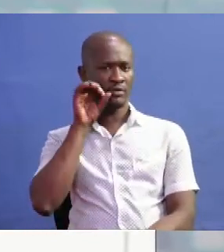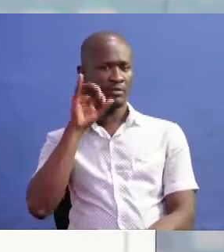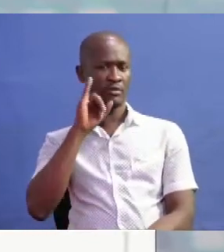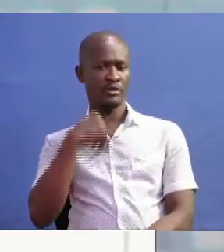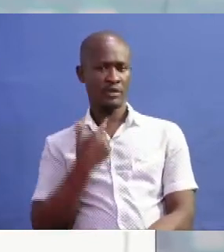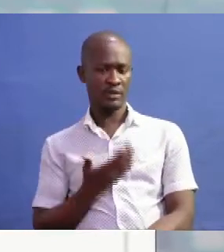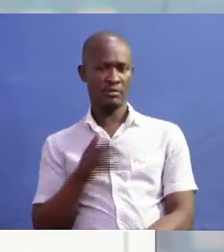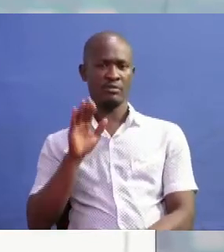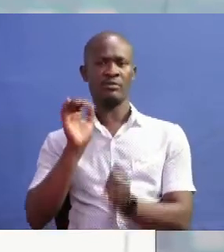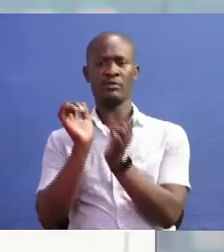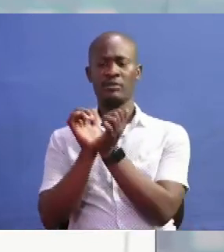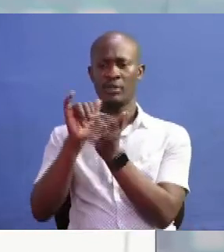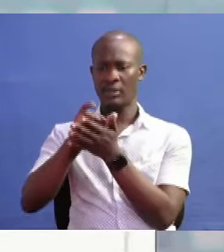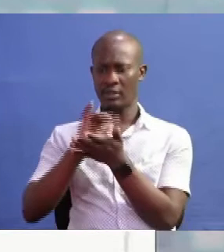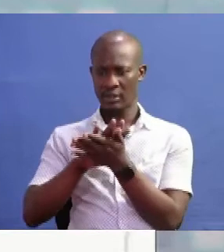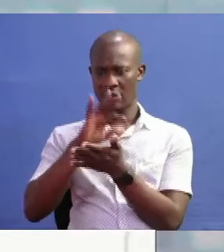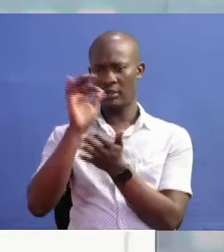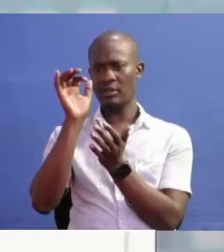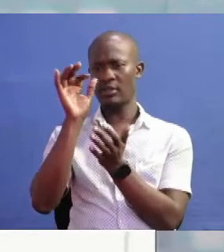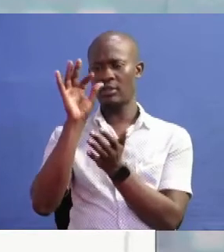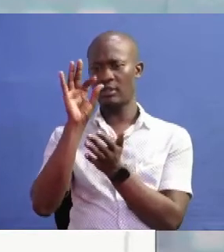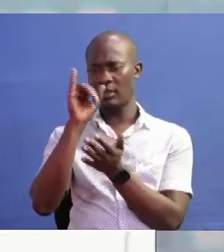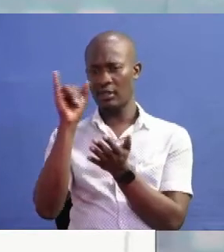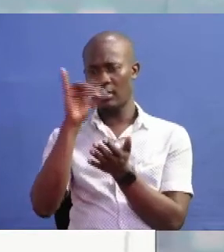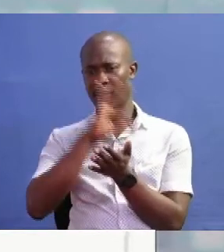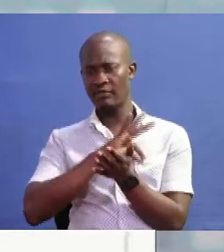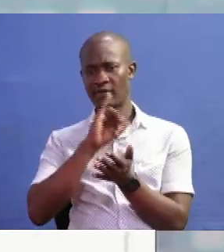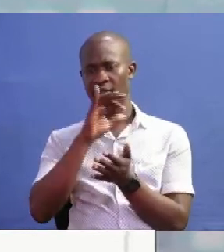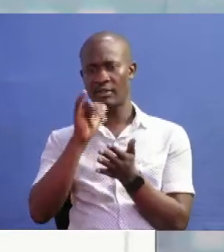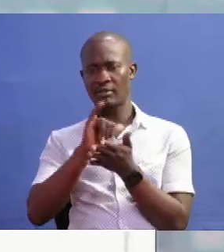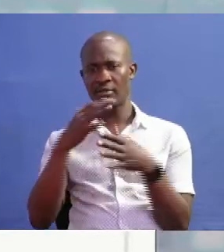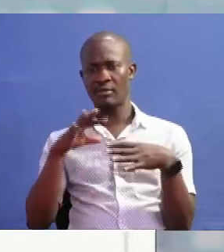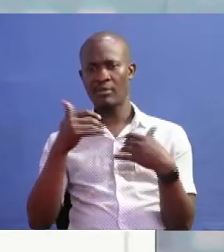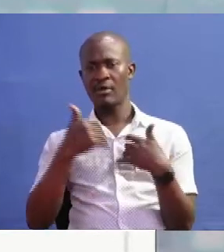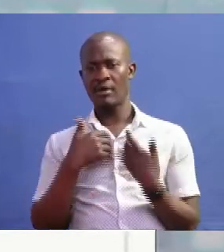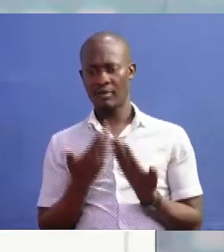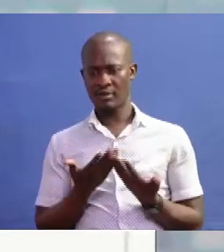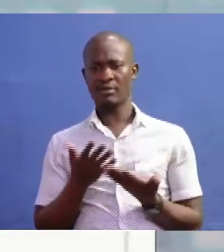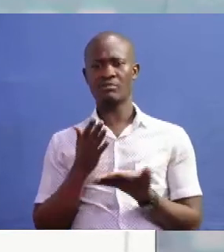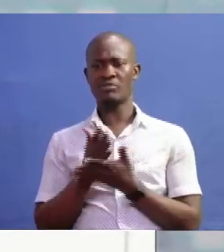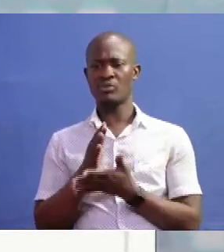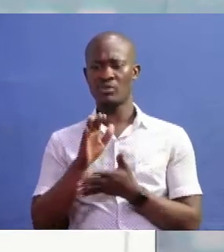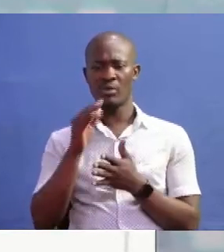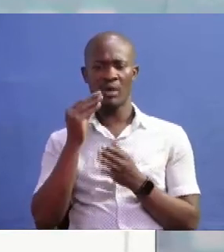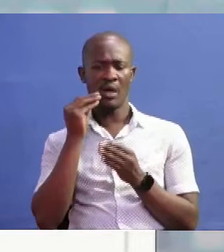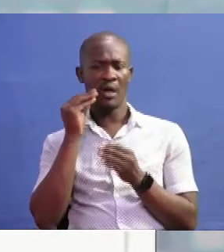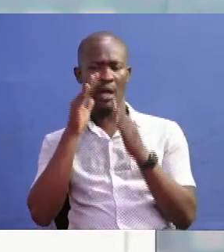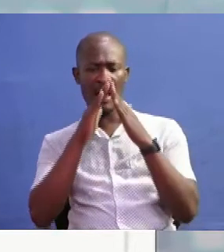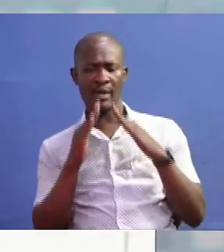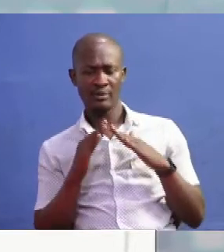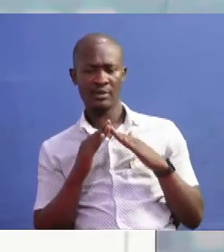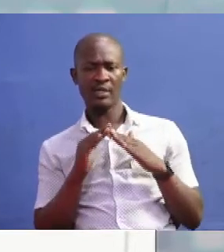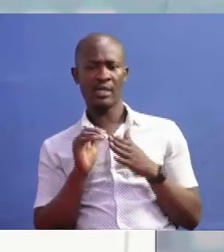the bonds. And the third investment option that people have is the real estate. You can be able to invest into the real